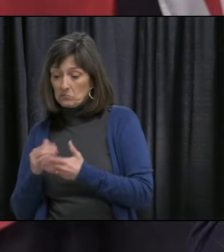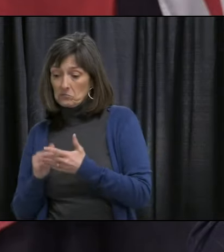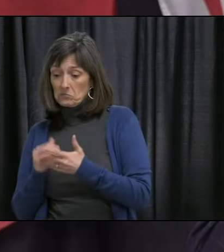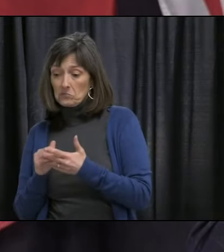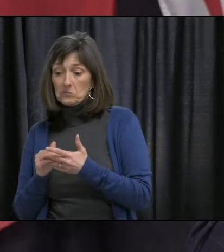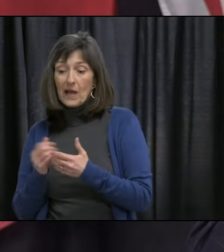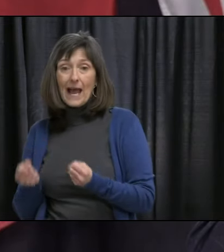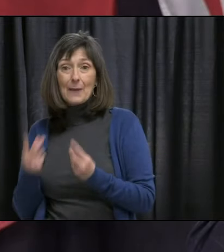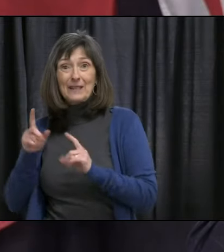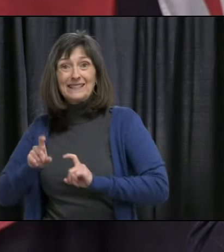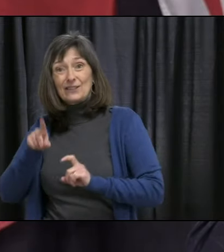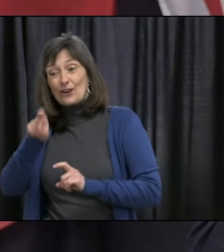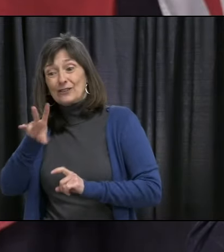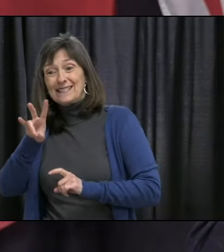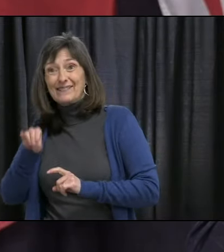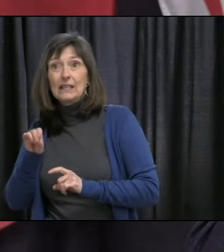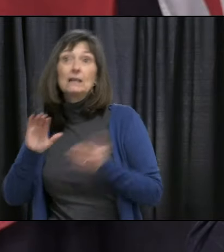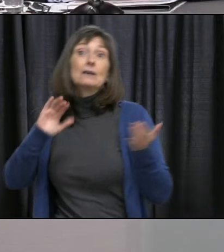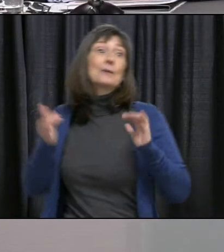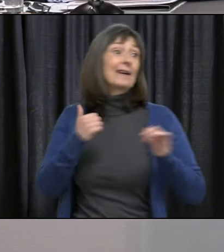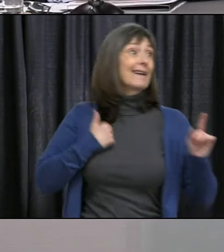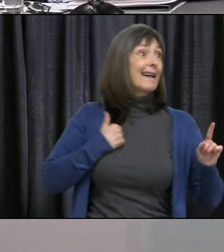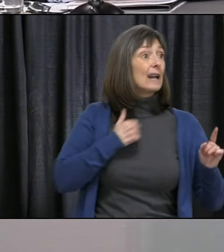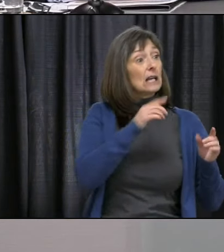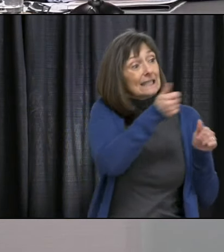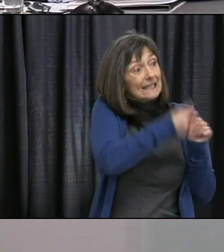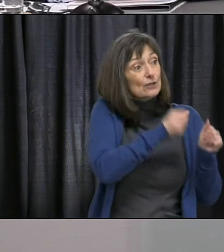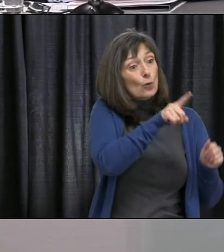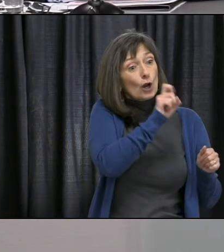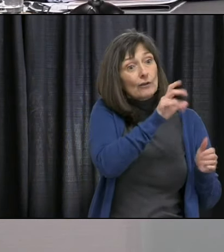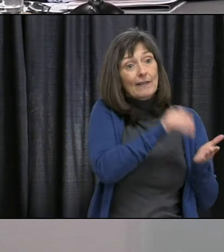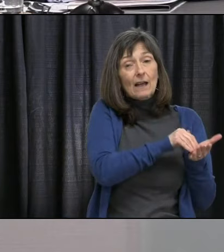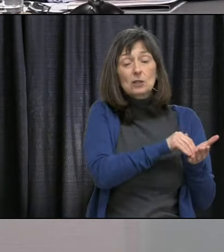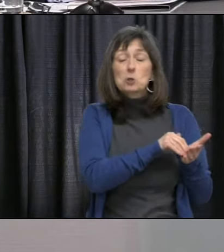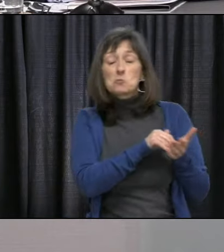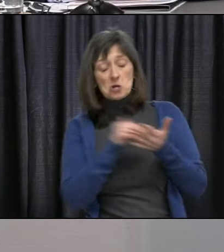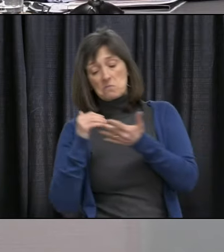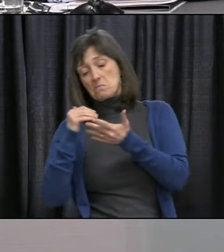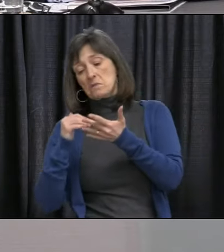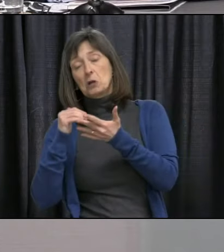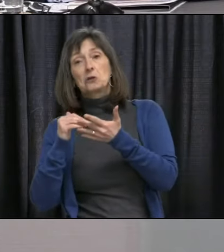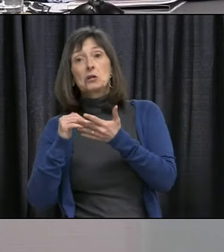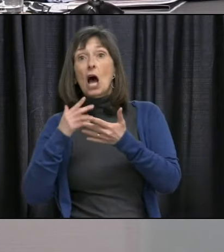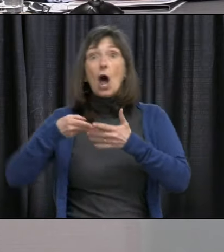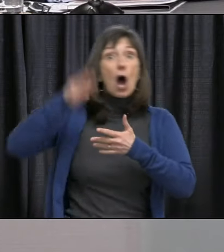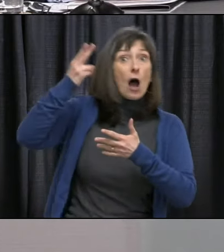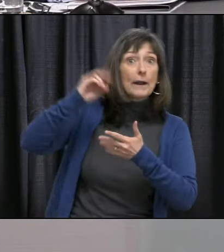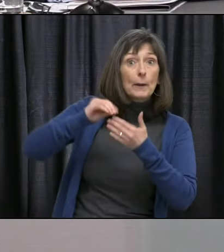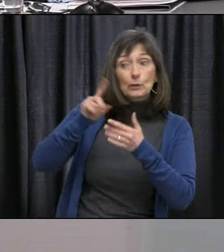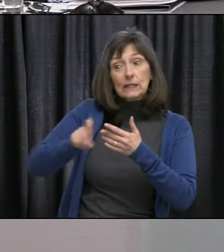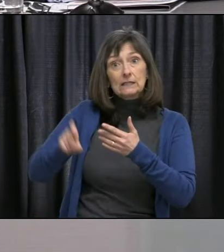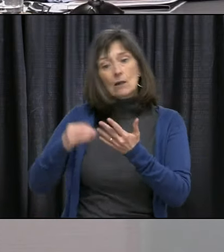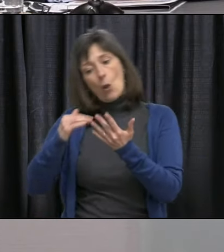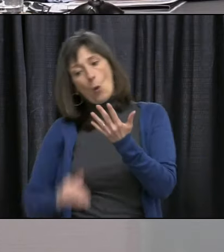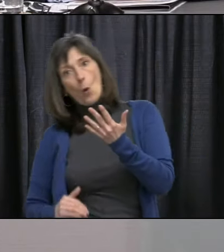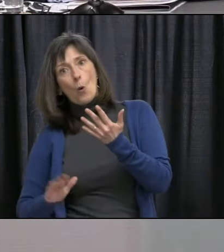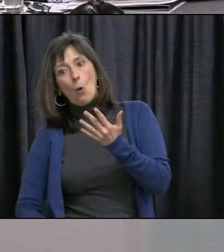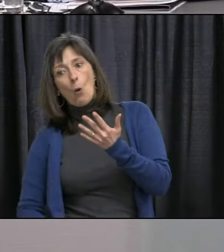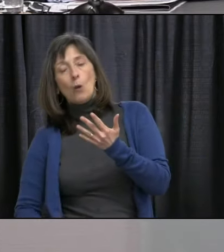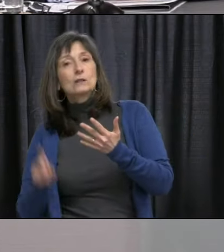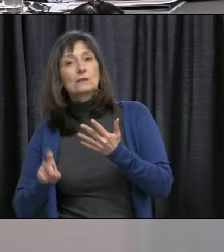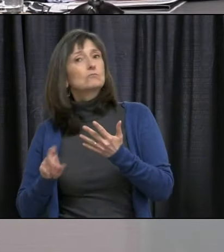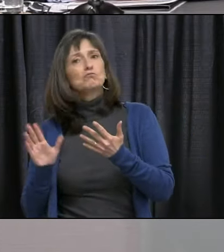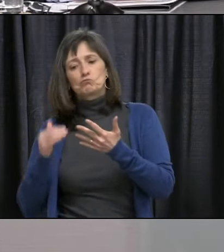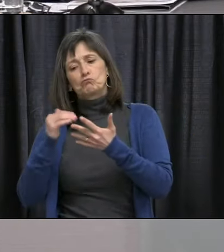been done. Thank you. Our next questions are from Elizabeth Witt of All Newfoundland Labrador. Please go